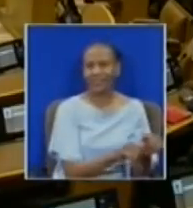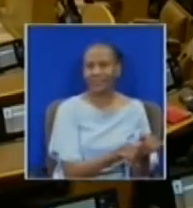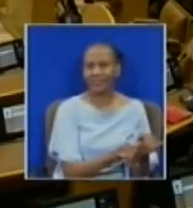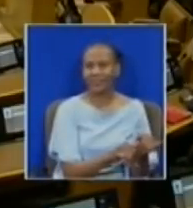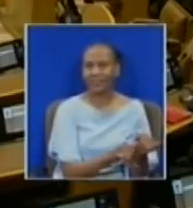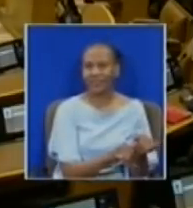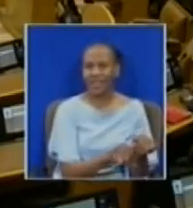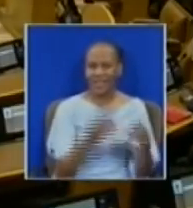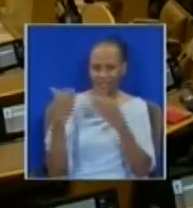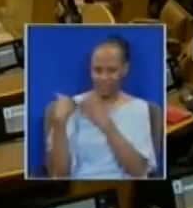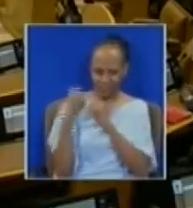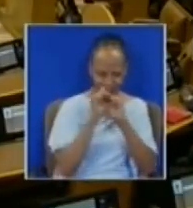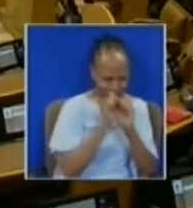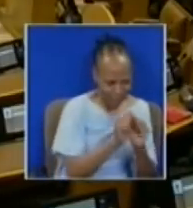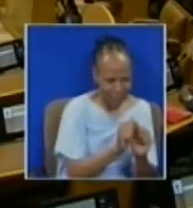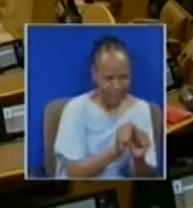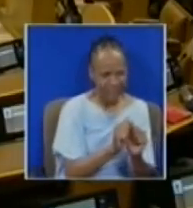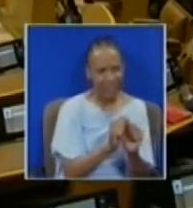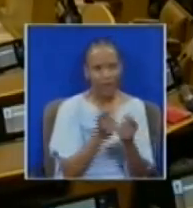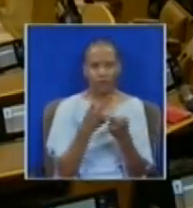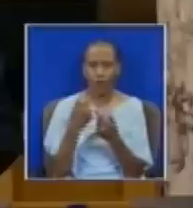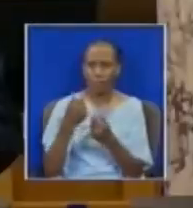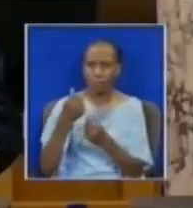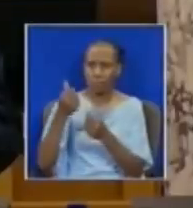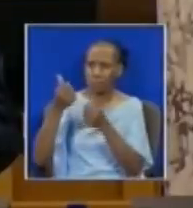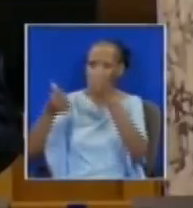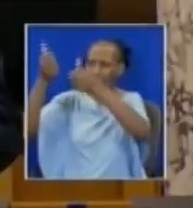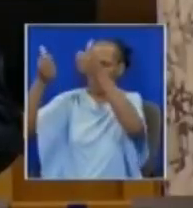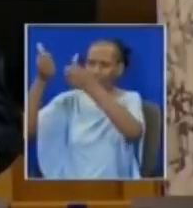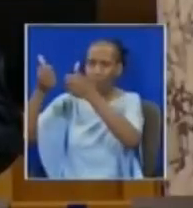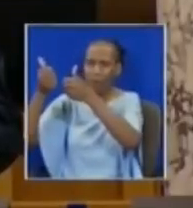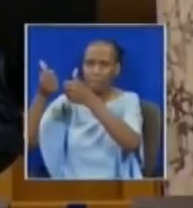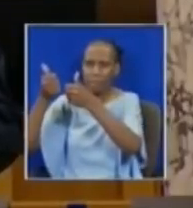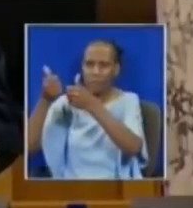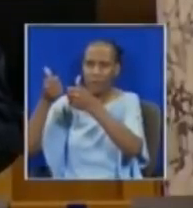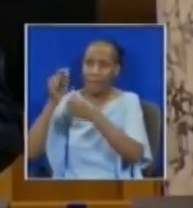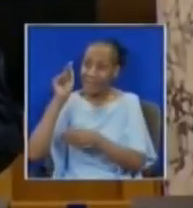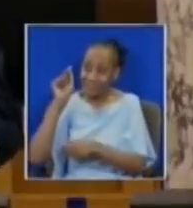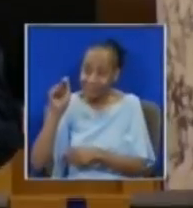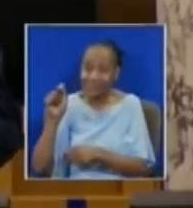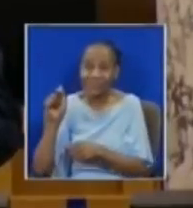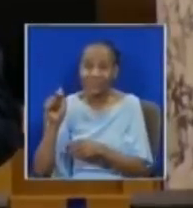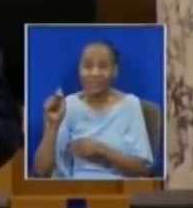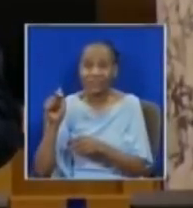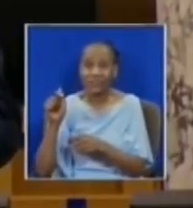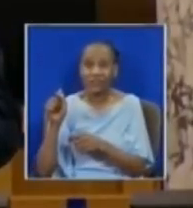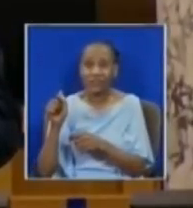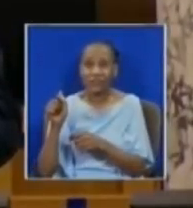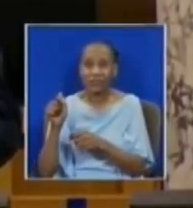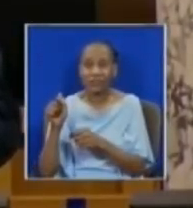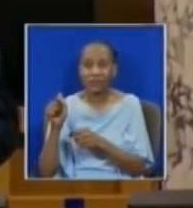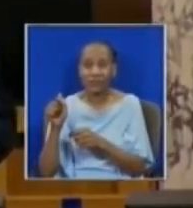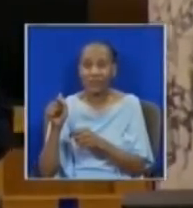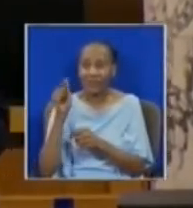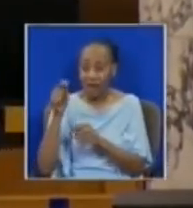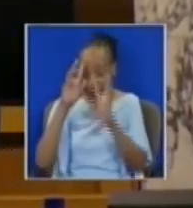to account. The executive don't hold Parliament to account. The only way we can hold them to account is via questions and via